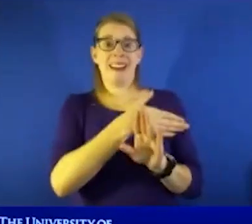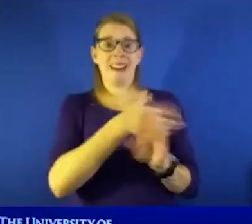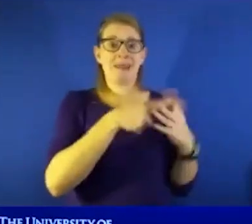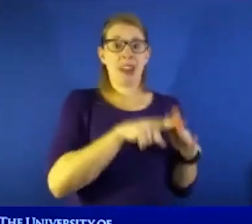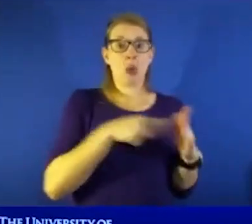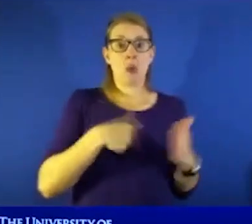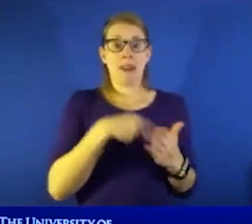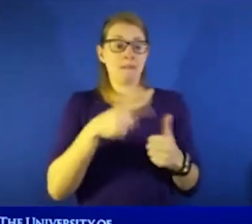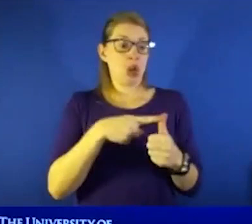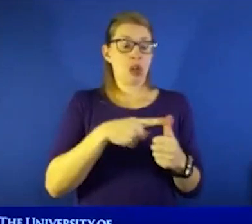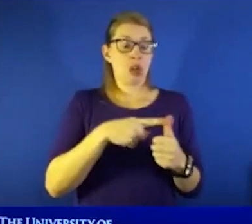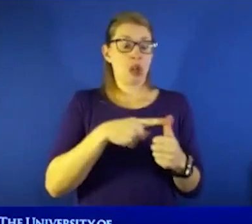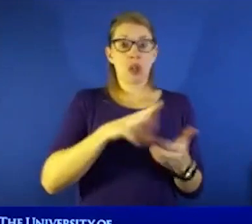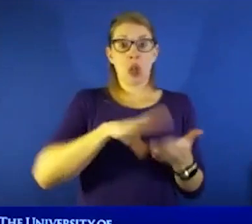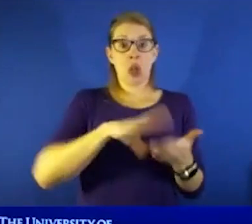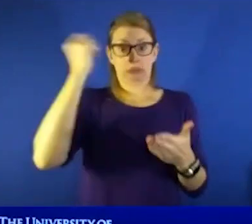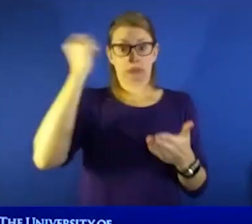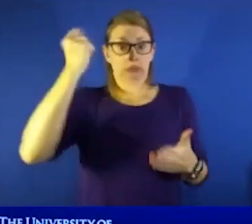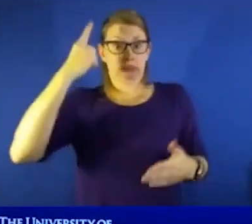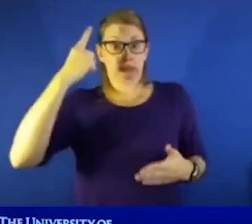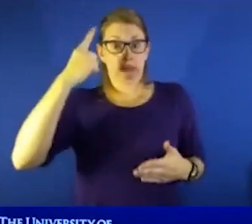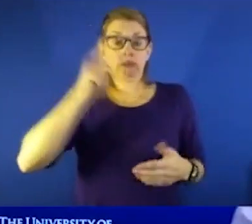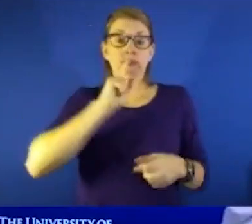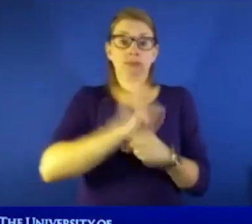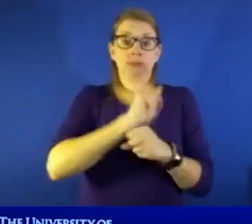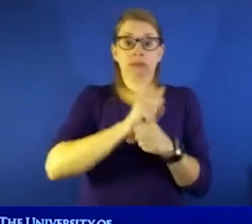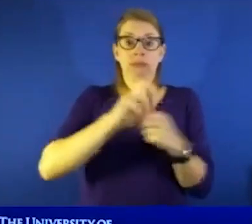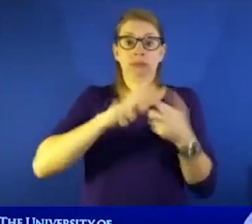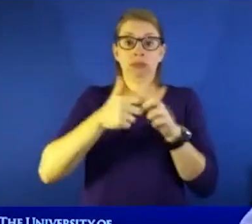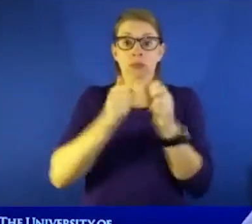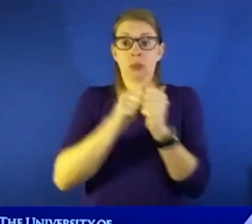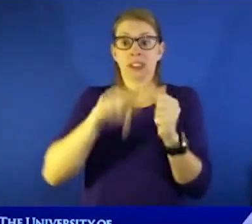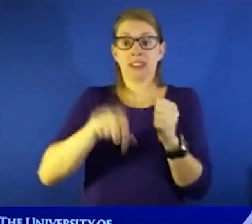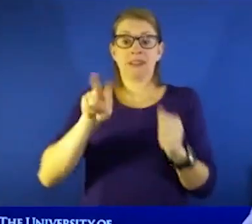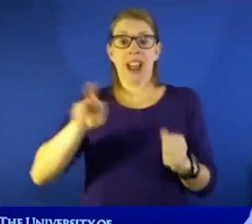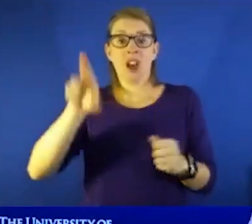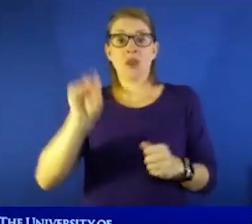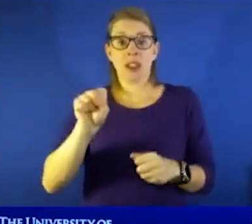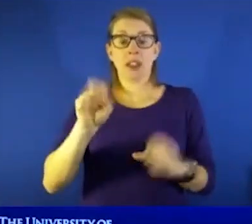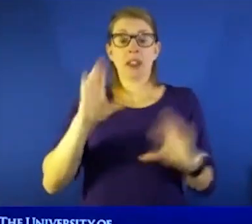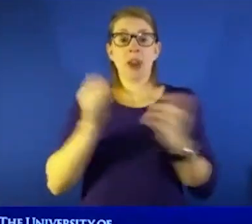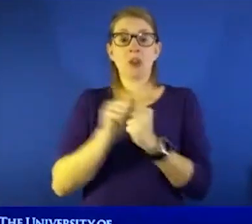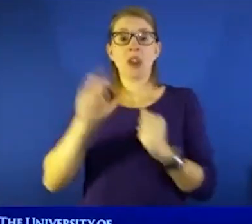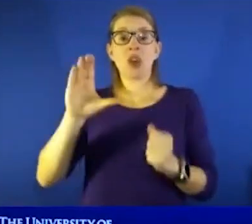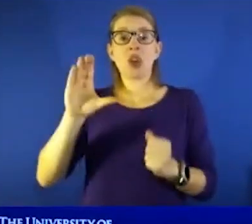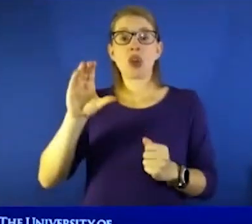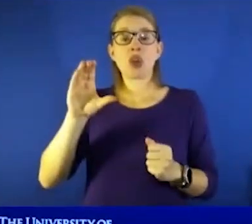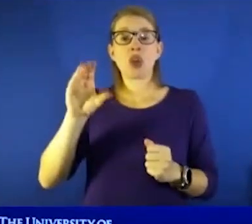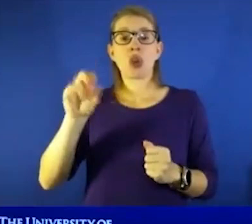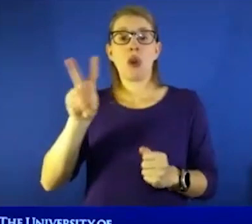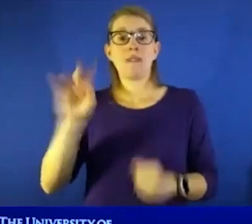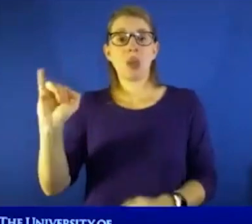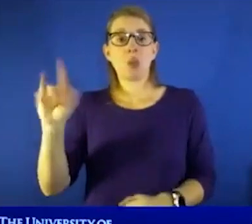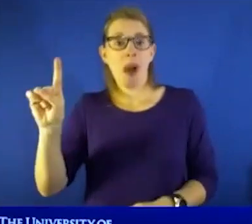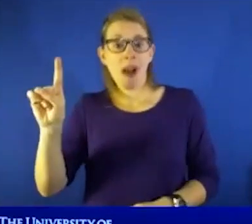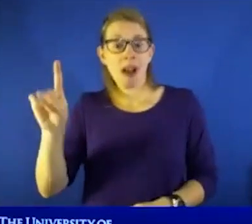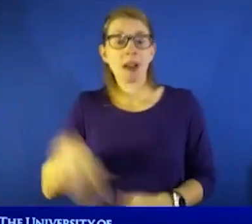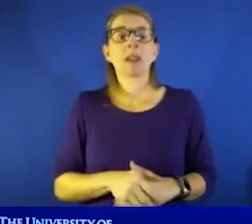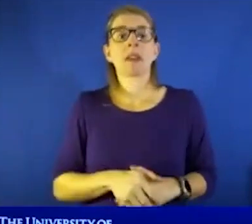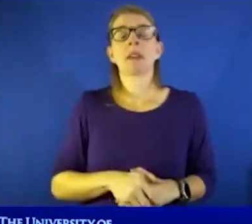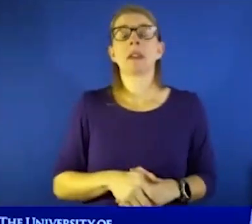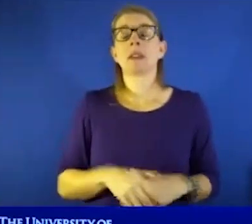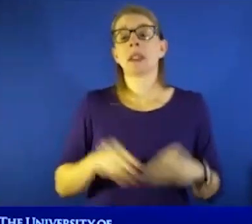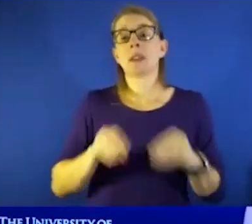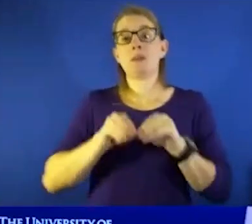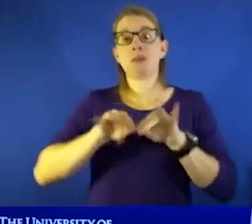really understood the real problem with this virus as compared to SARS-CoV-1 is that you have such great amount of spread prior to